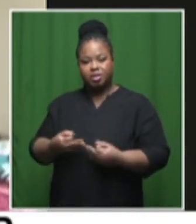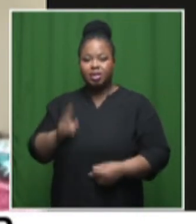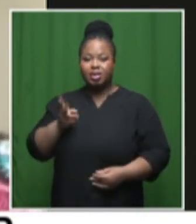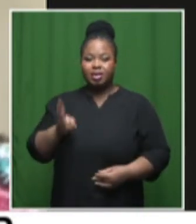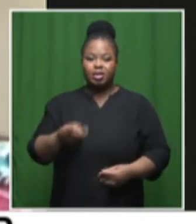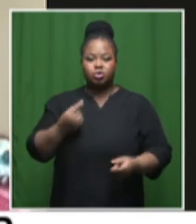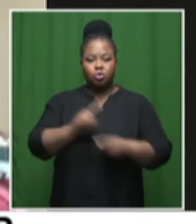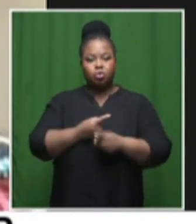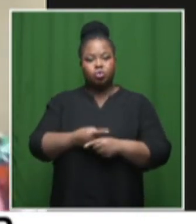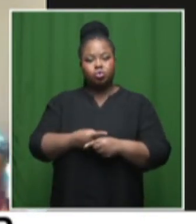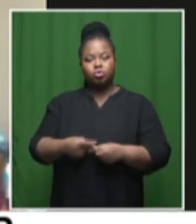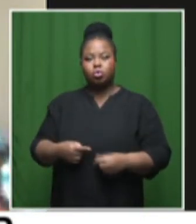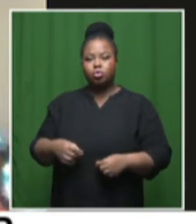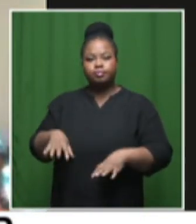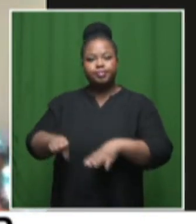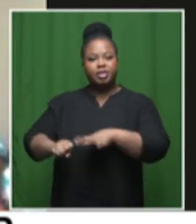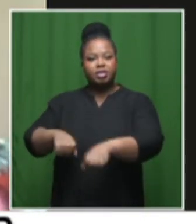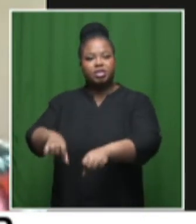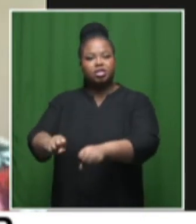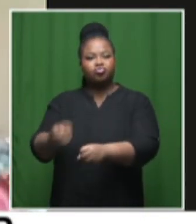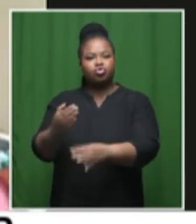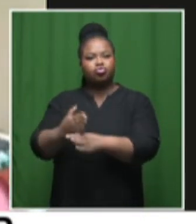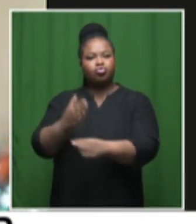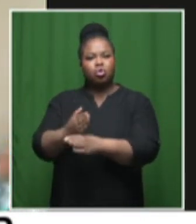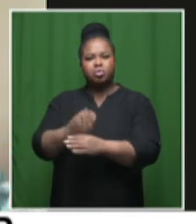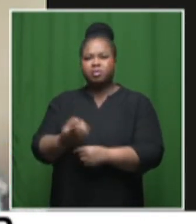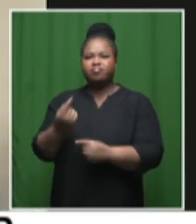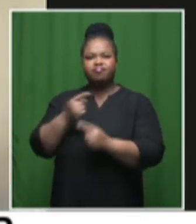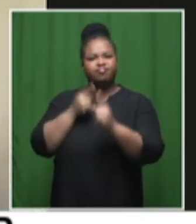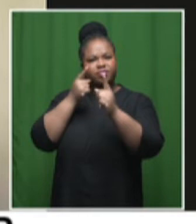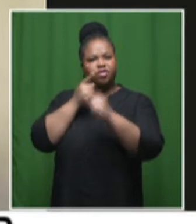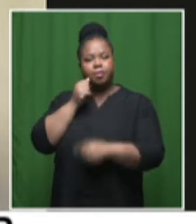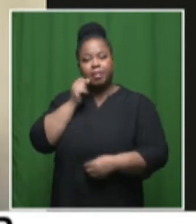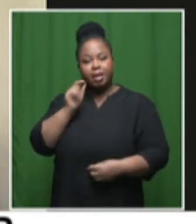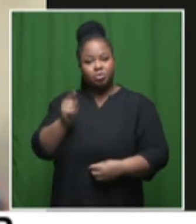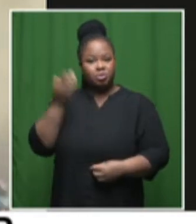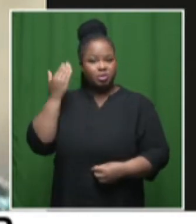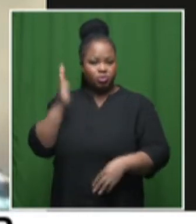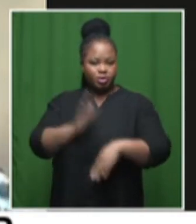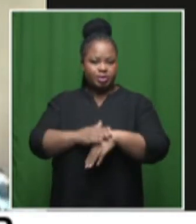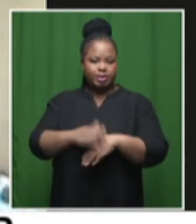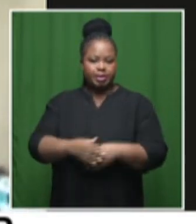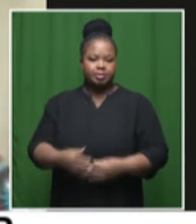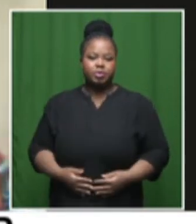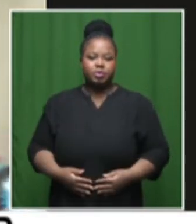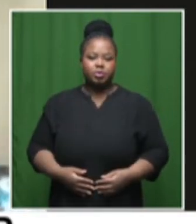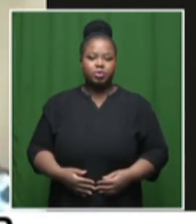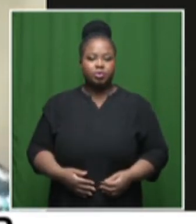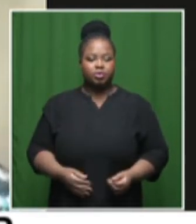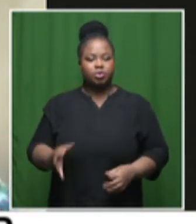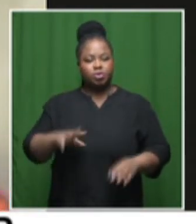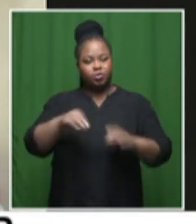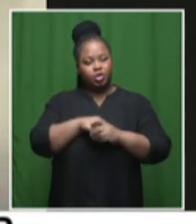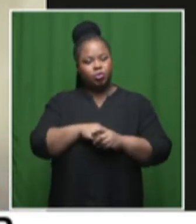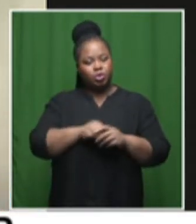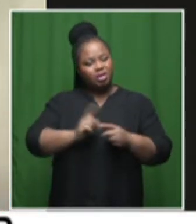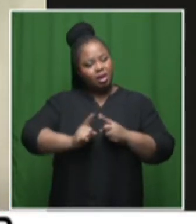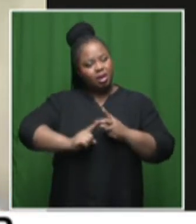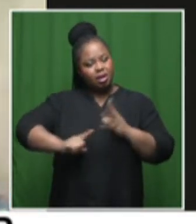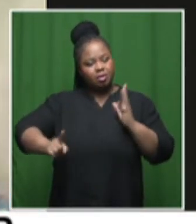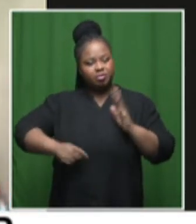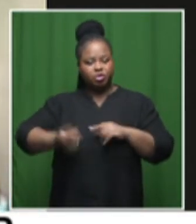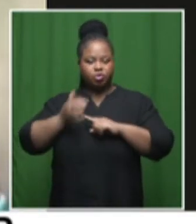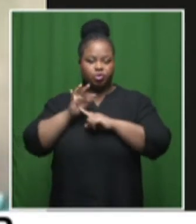taking up jobs that were specifically set out for men during those times. Yeah. So the artists we've included kind of